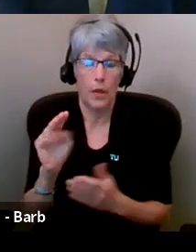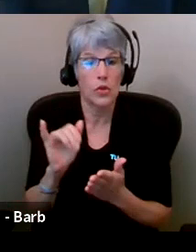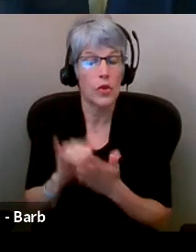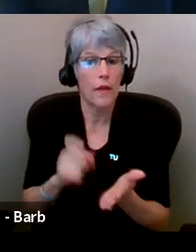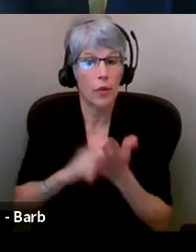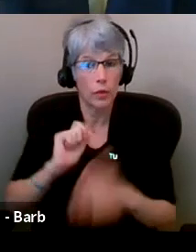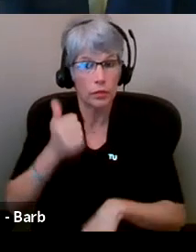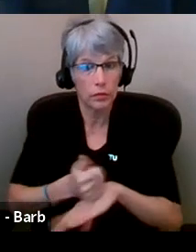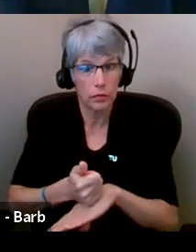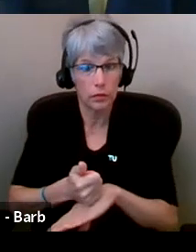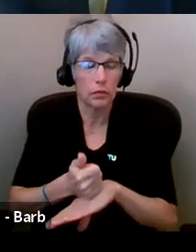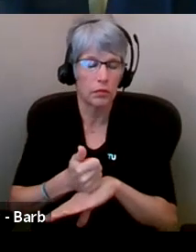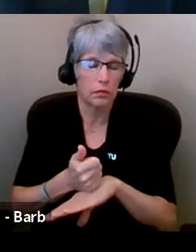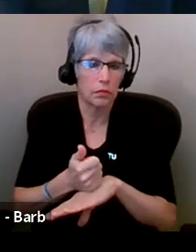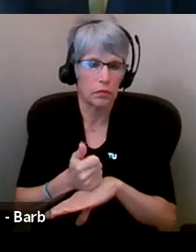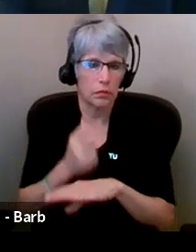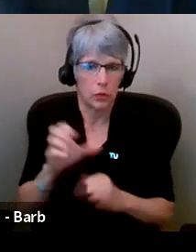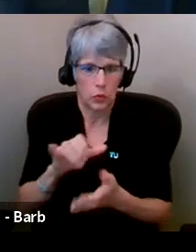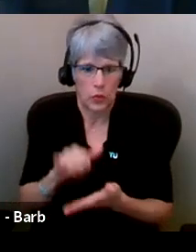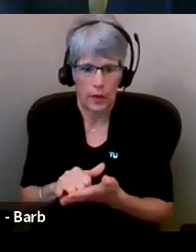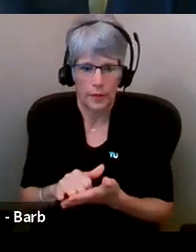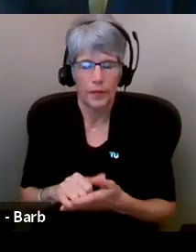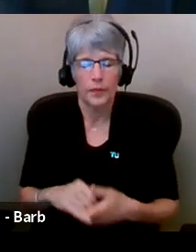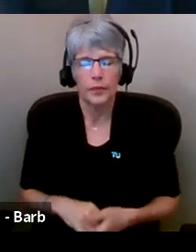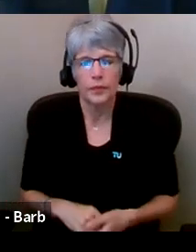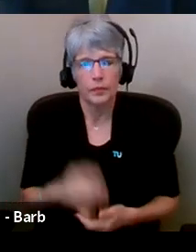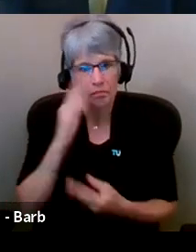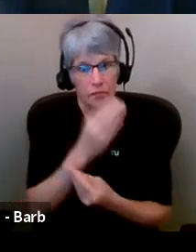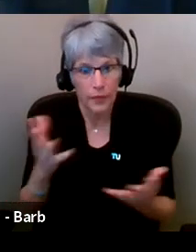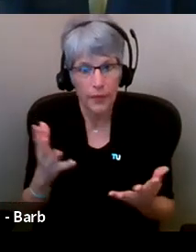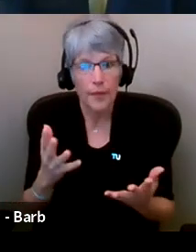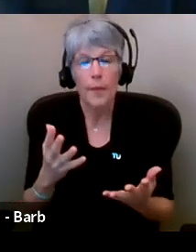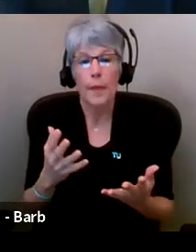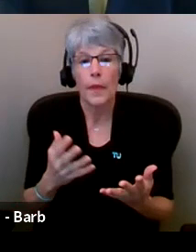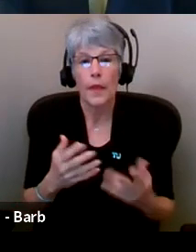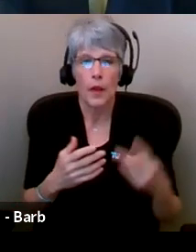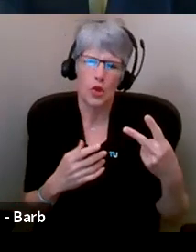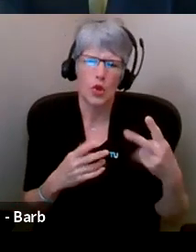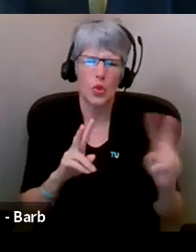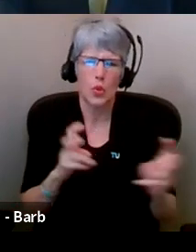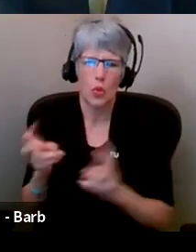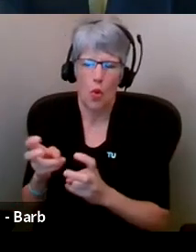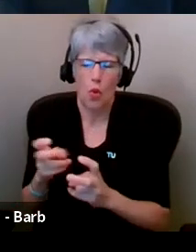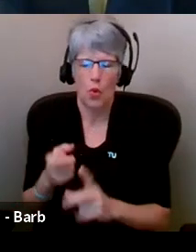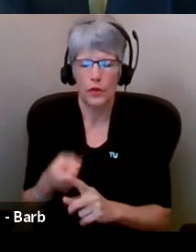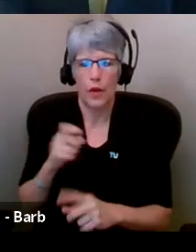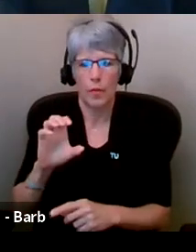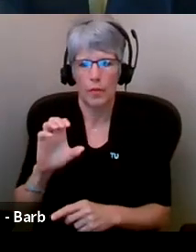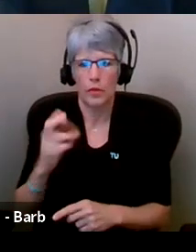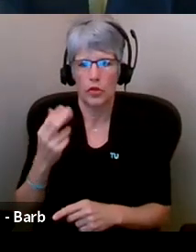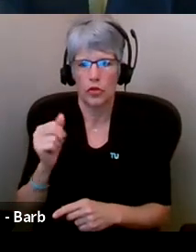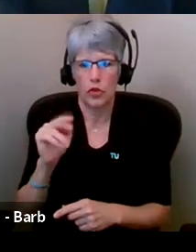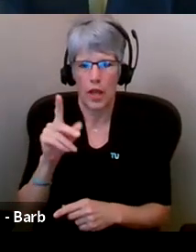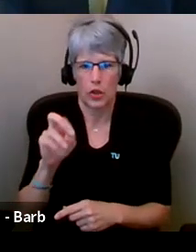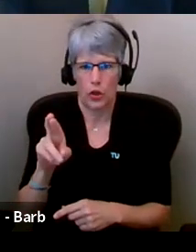place to be able to do that. I can share with you the fact that, you know, one of the two quotes that I'll share from the chancellor, he said when he